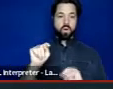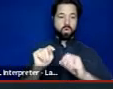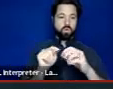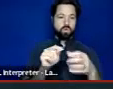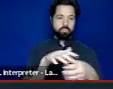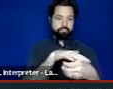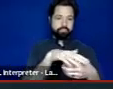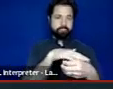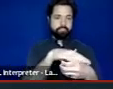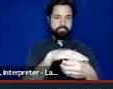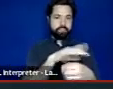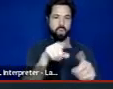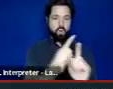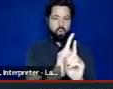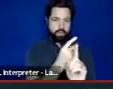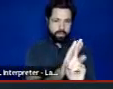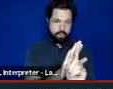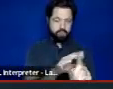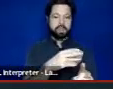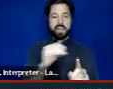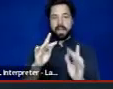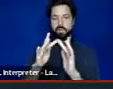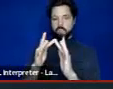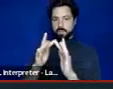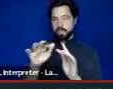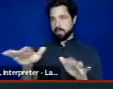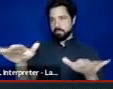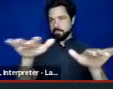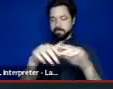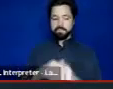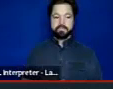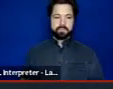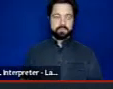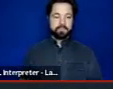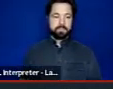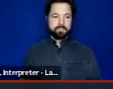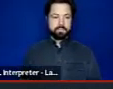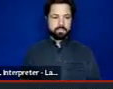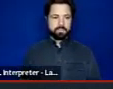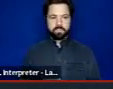other libraries and on the web. So you can simply click on